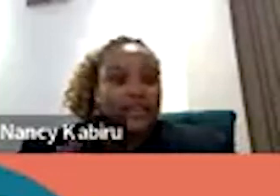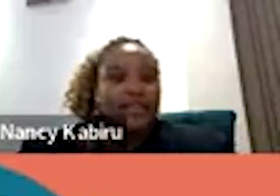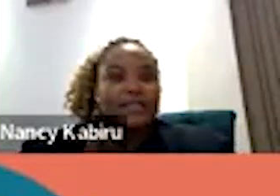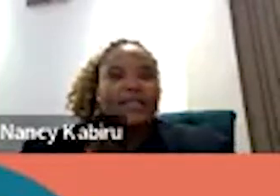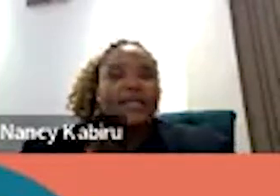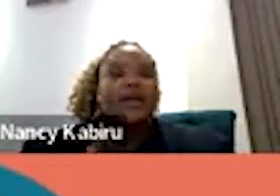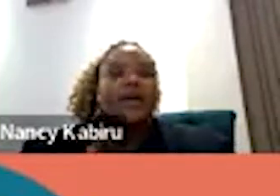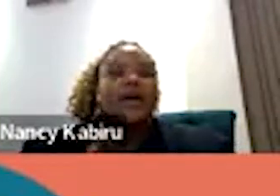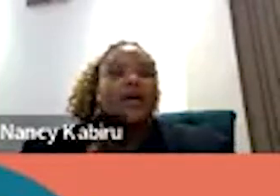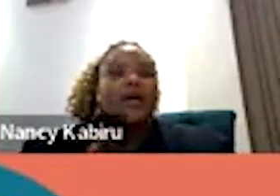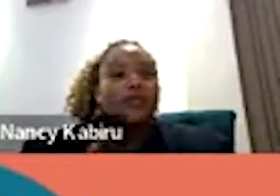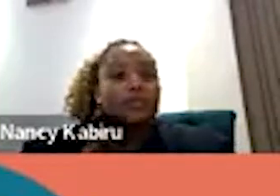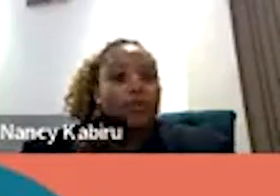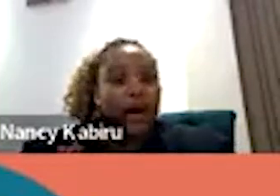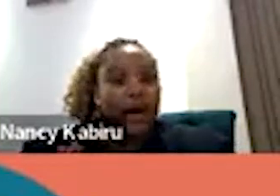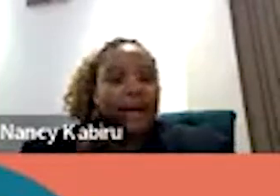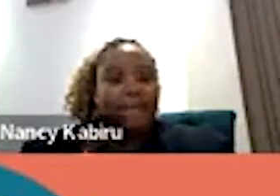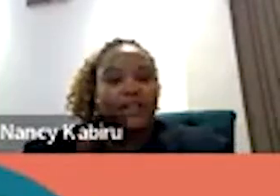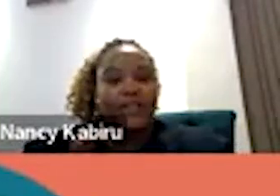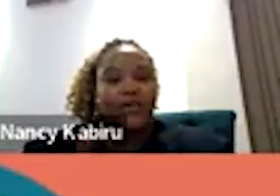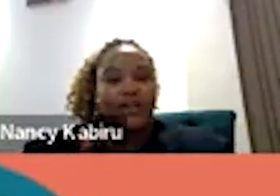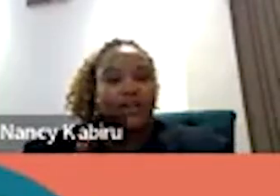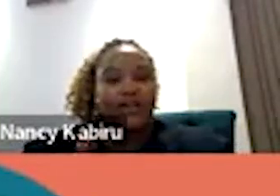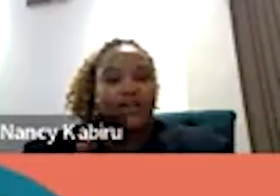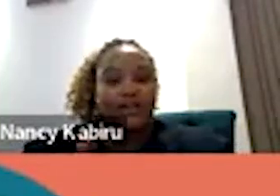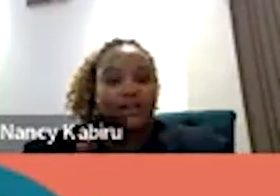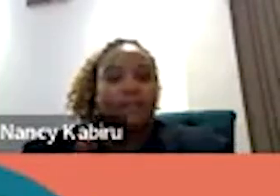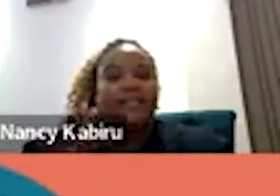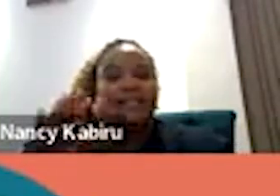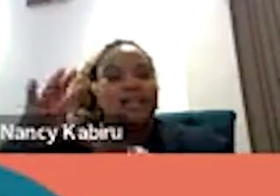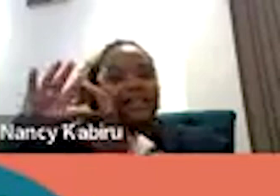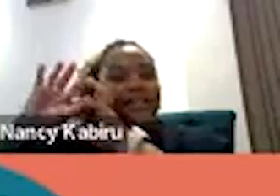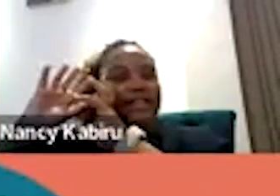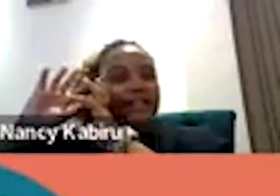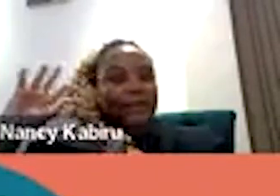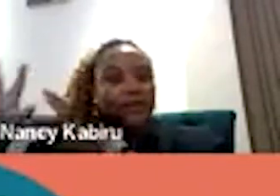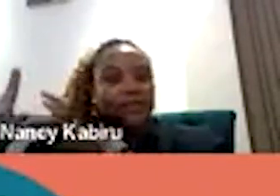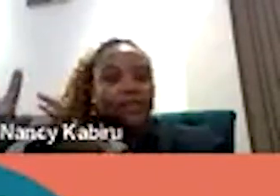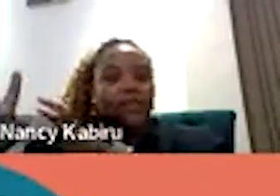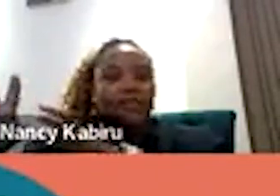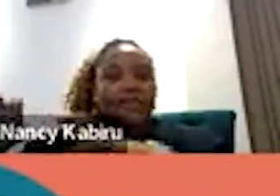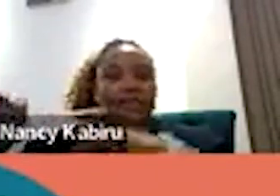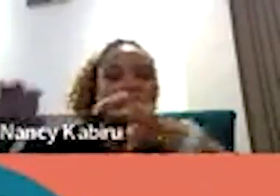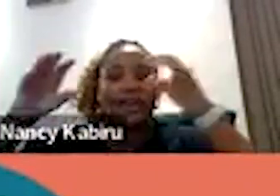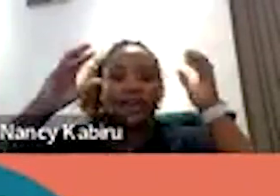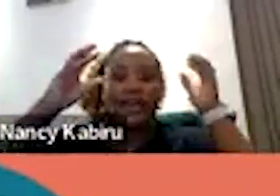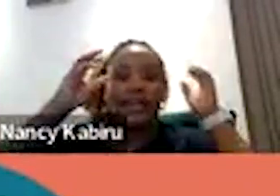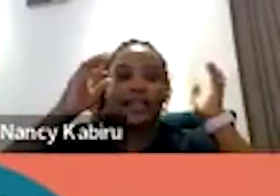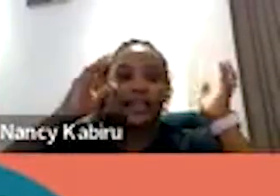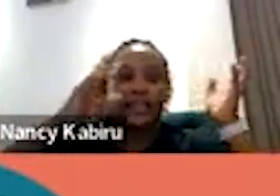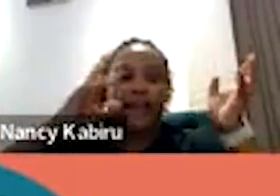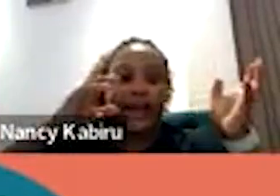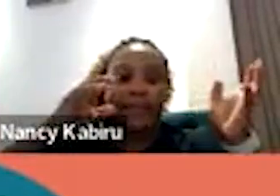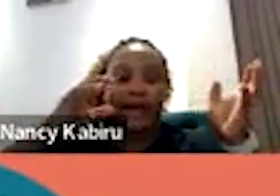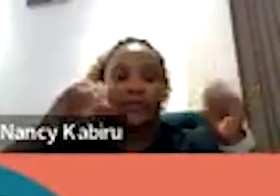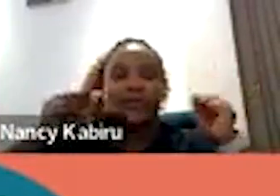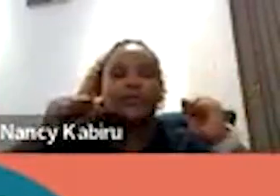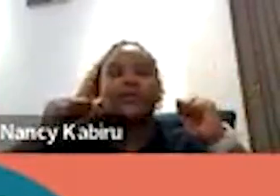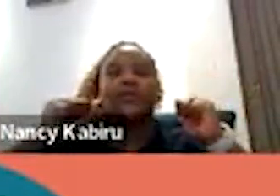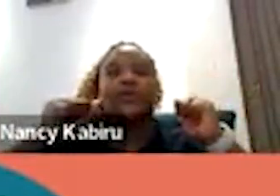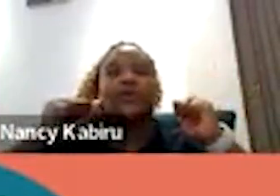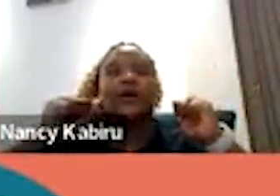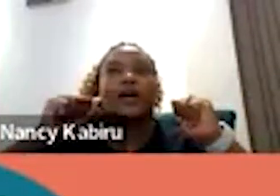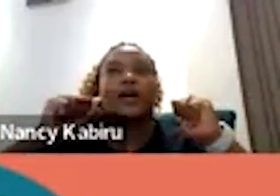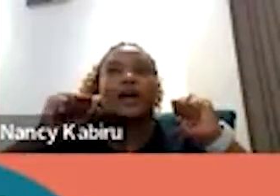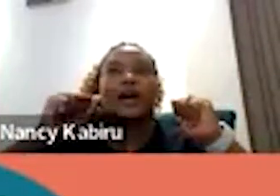the causes of poor mental health, besides just the biological factor, and thinking